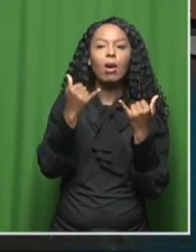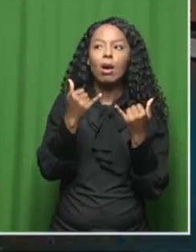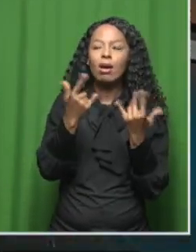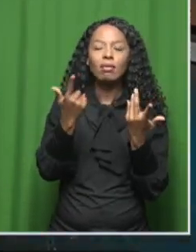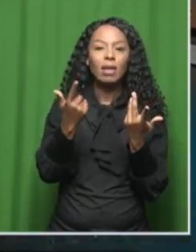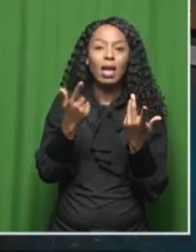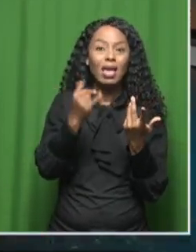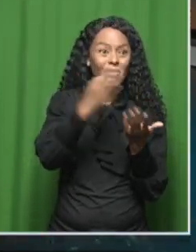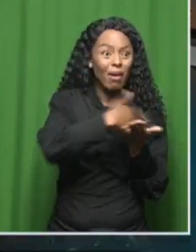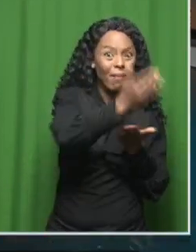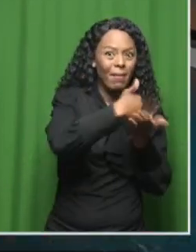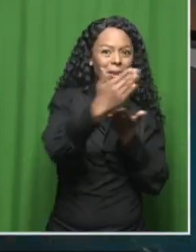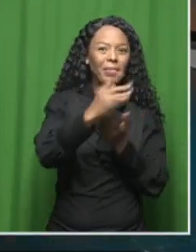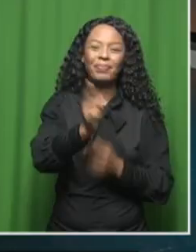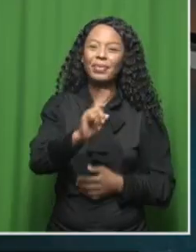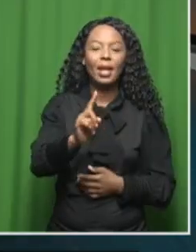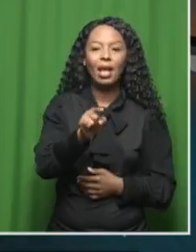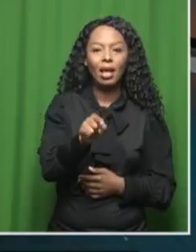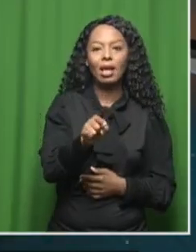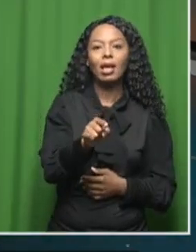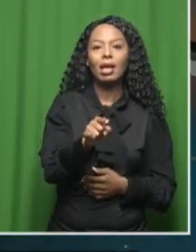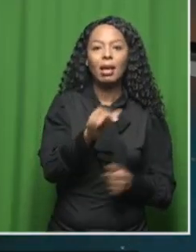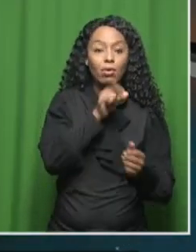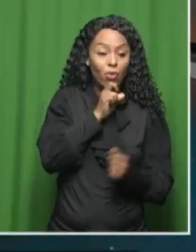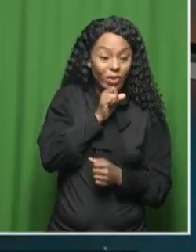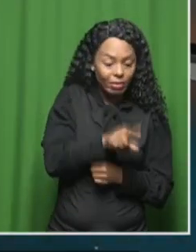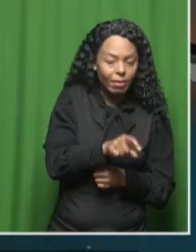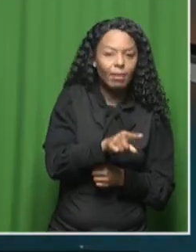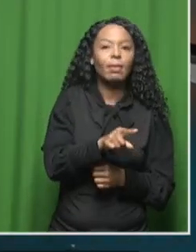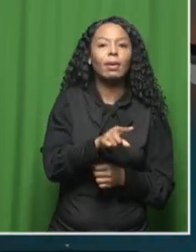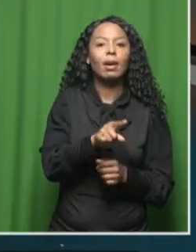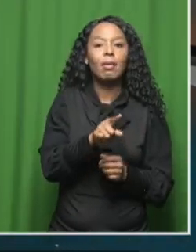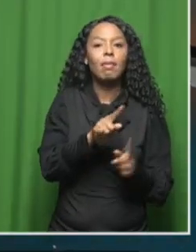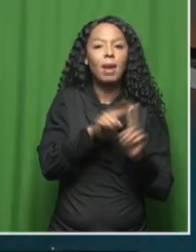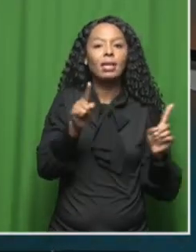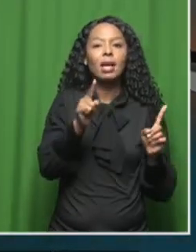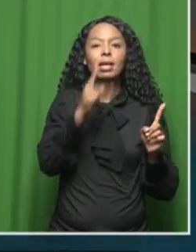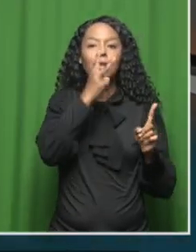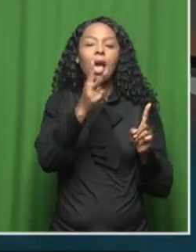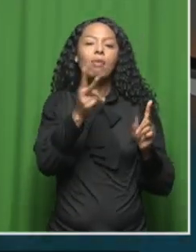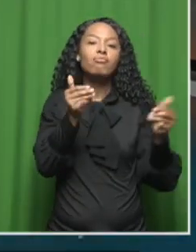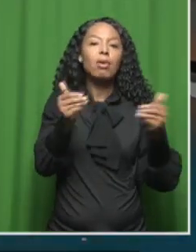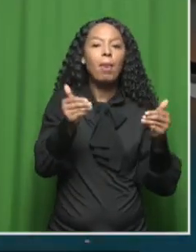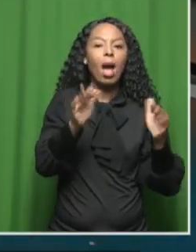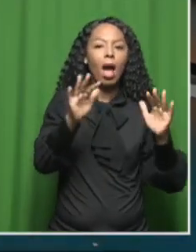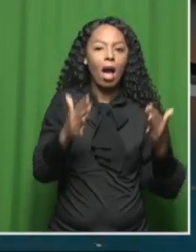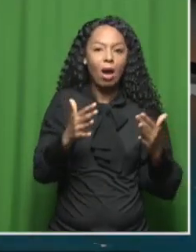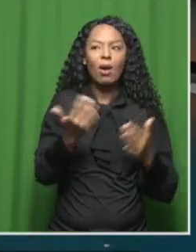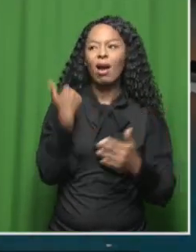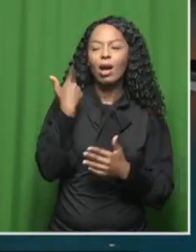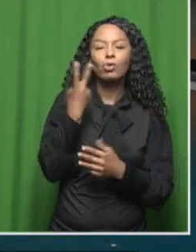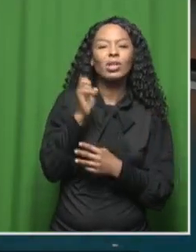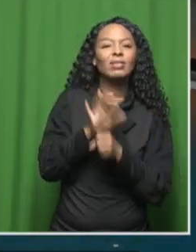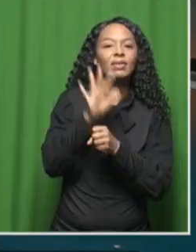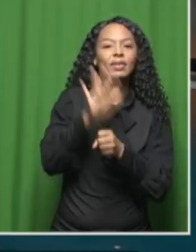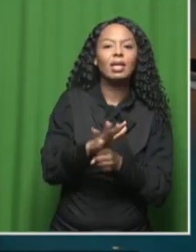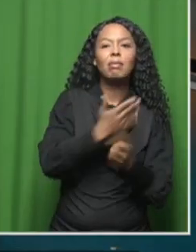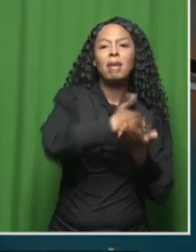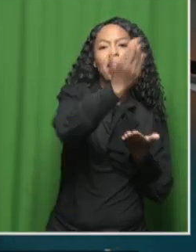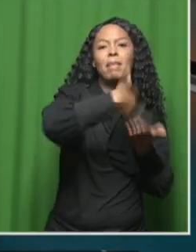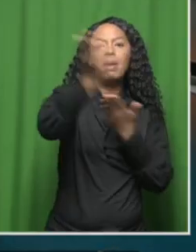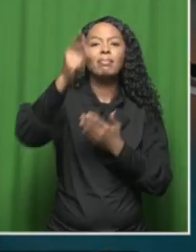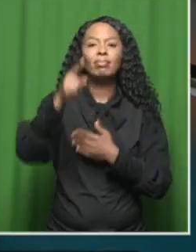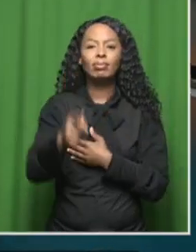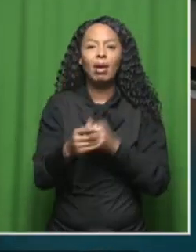the target date for that has always been the middle of the century, 2050. By that date, we need to achieve carbon